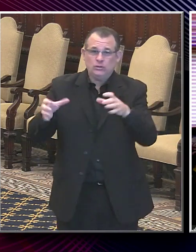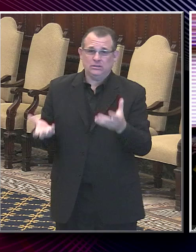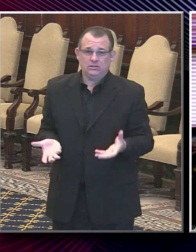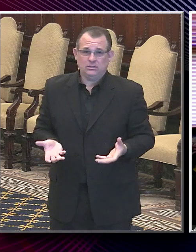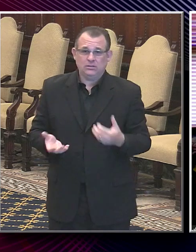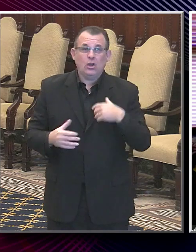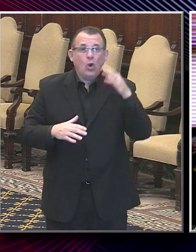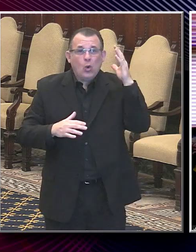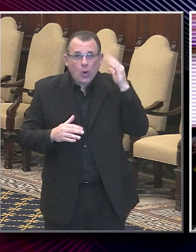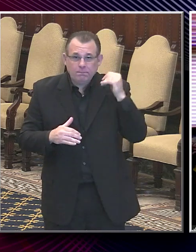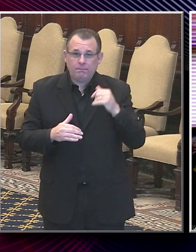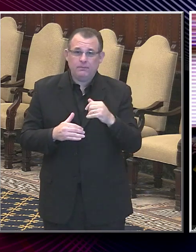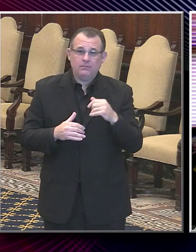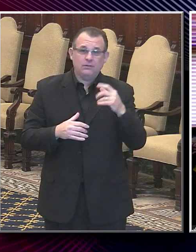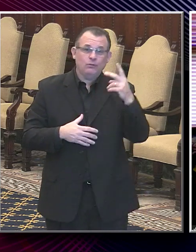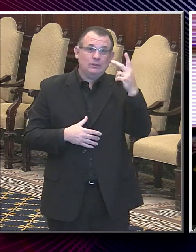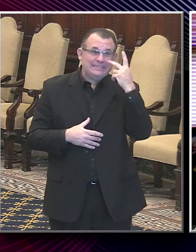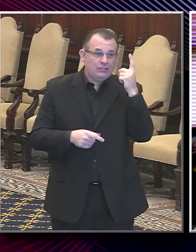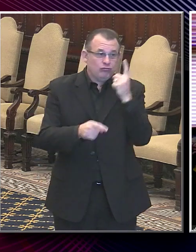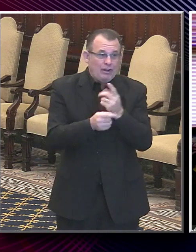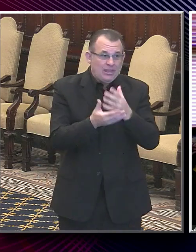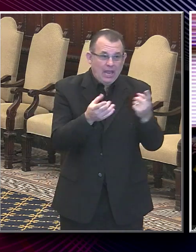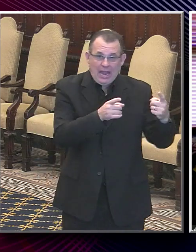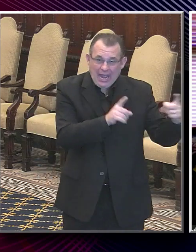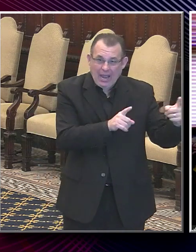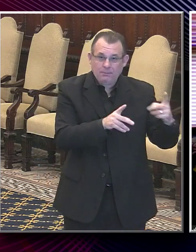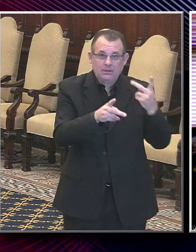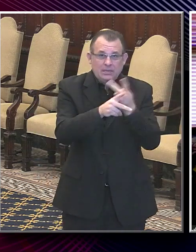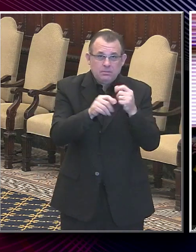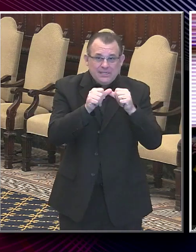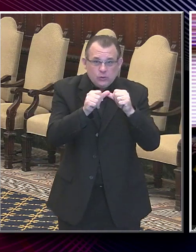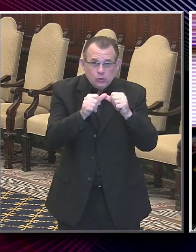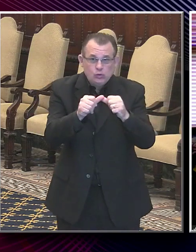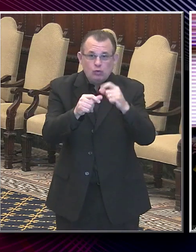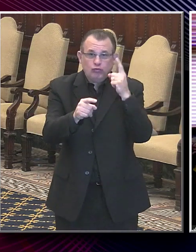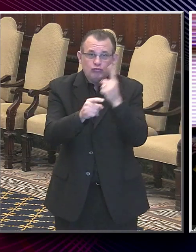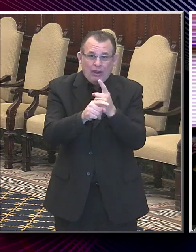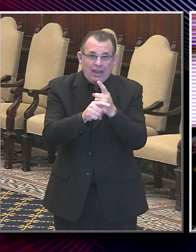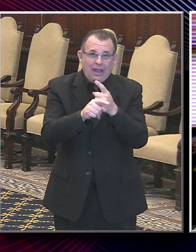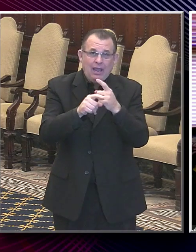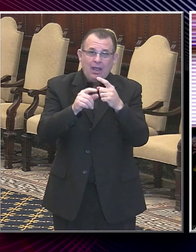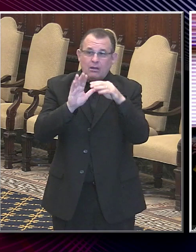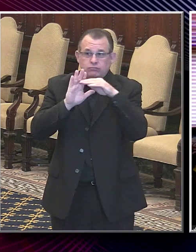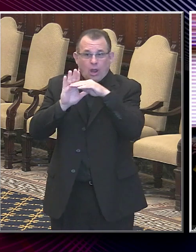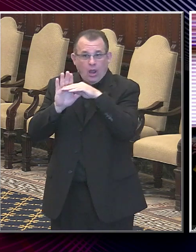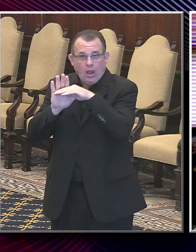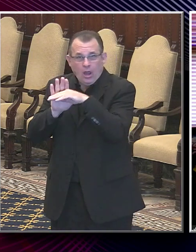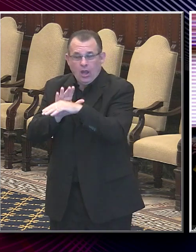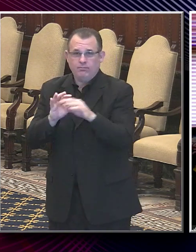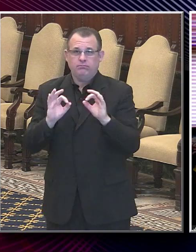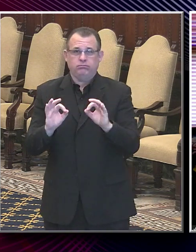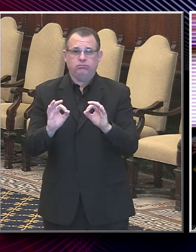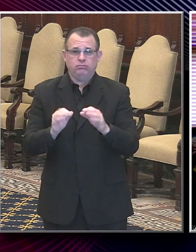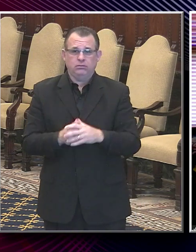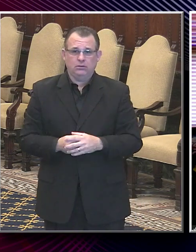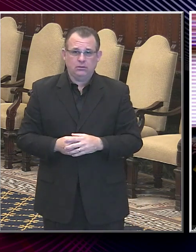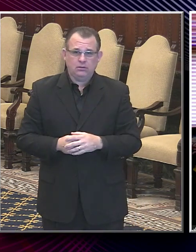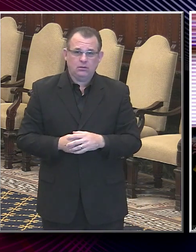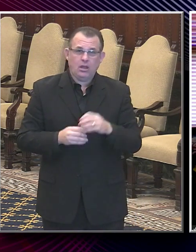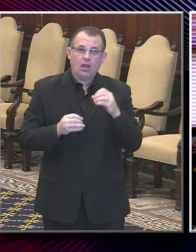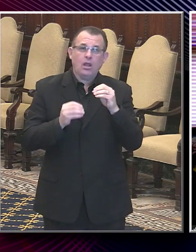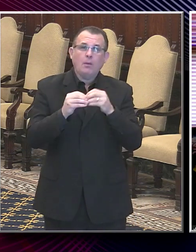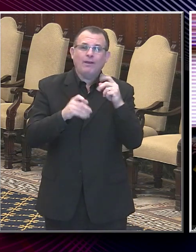the right direction. Hopefully we'll continue to do so. But again, for every one of these incidents that you see with large numbers of people just